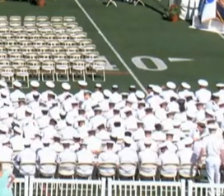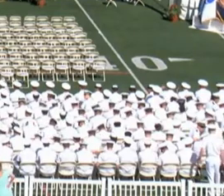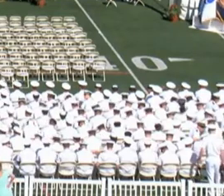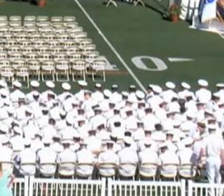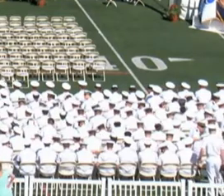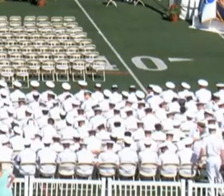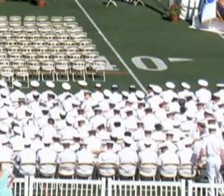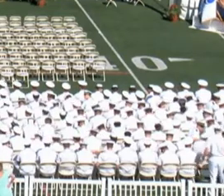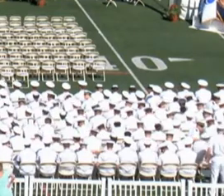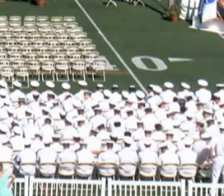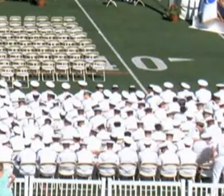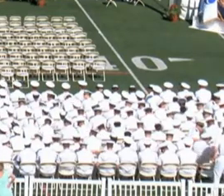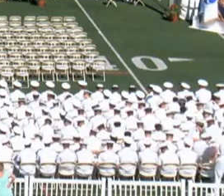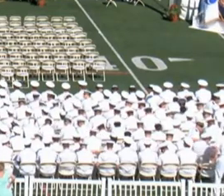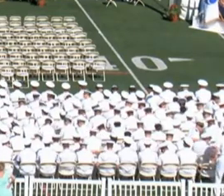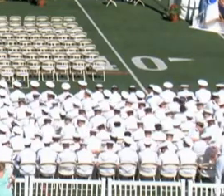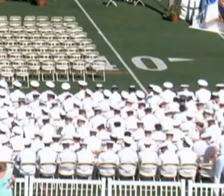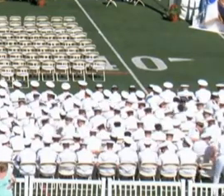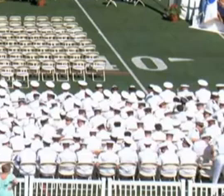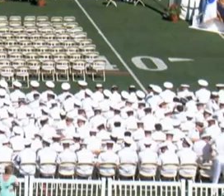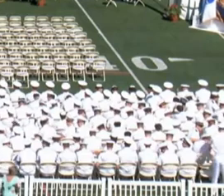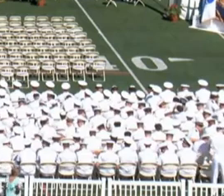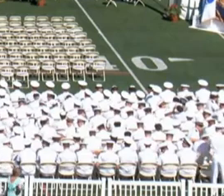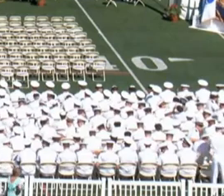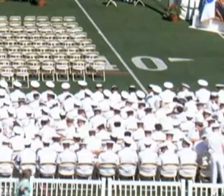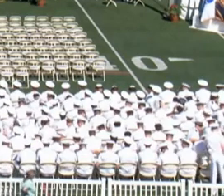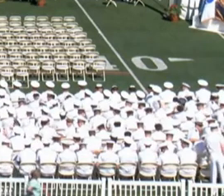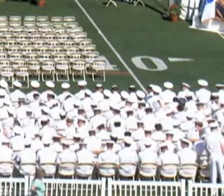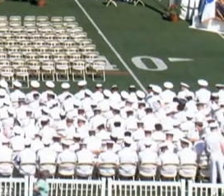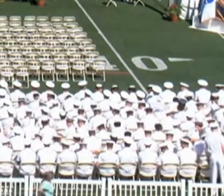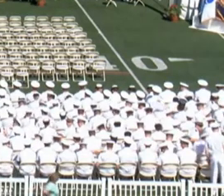You'll see him to the left of your screen.